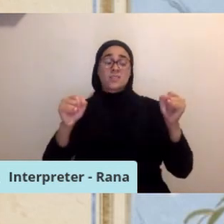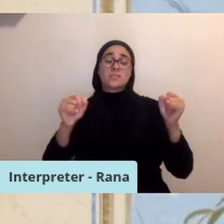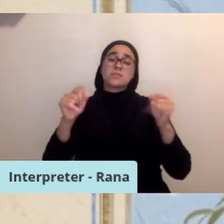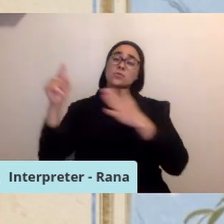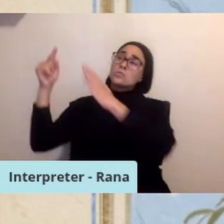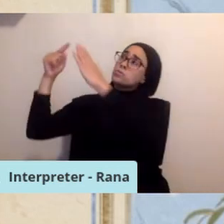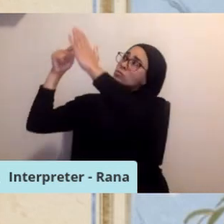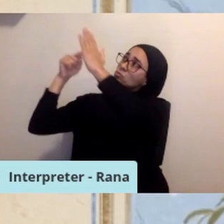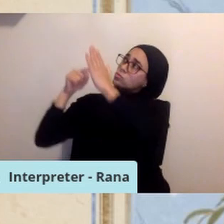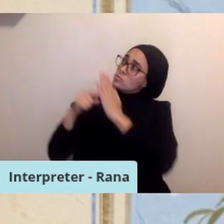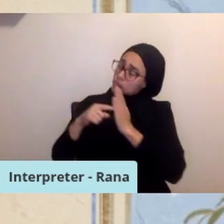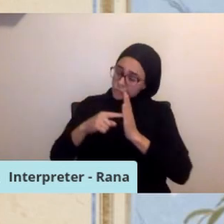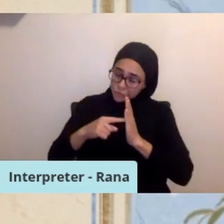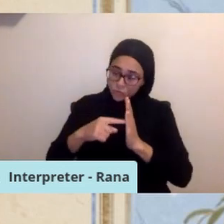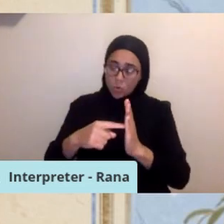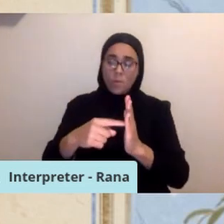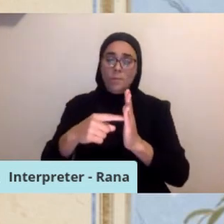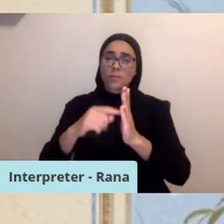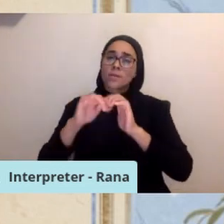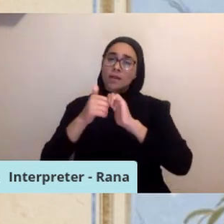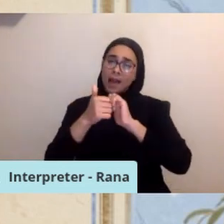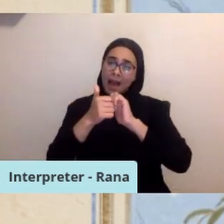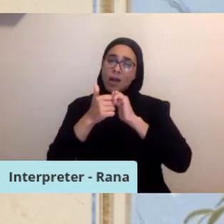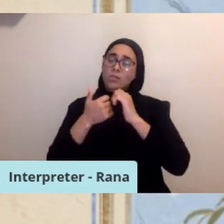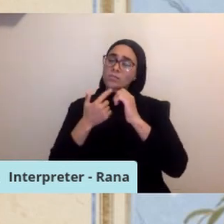Let me be present with Sandra.